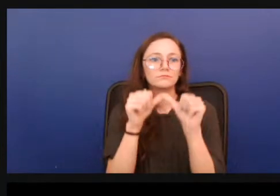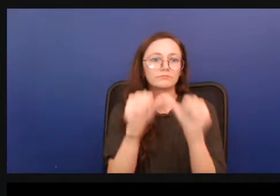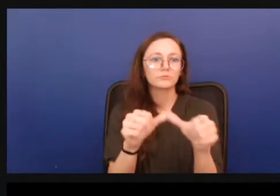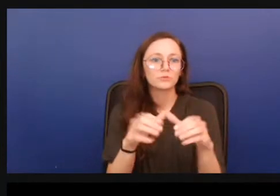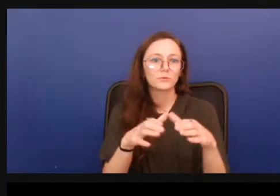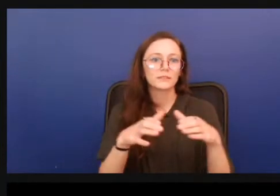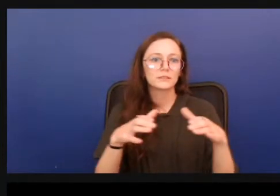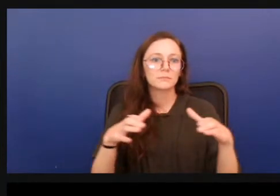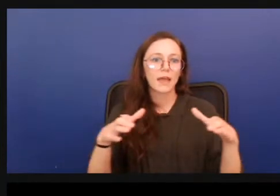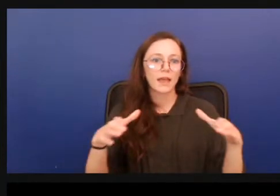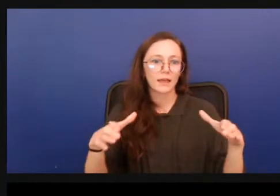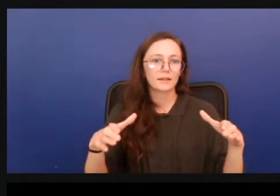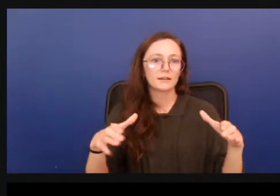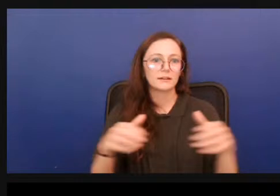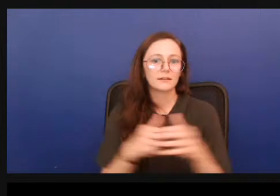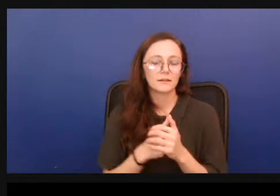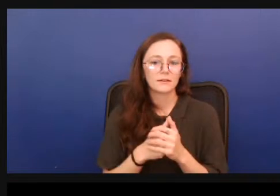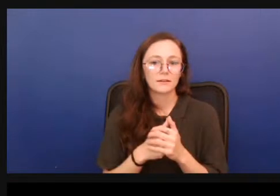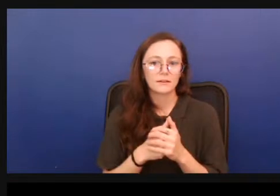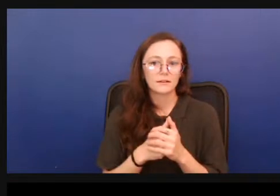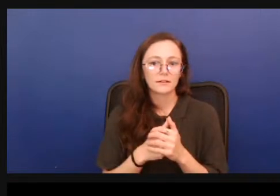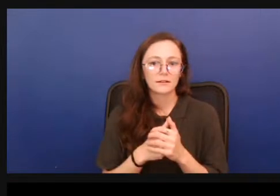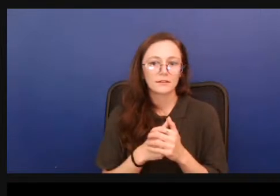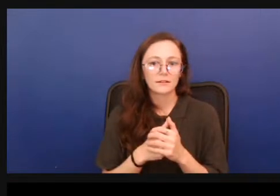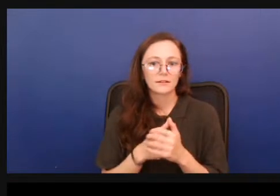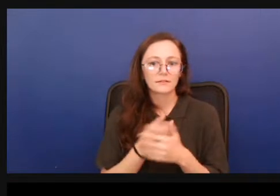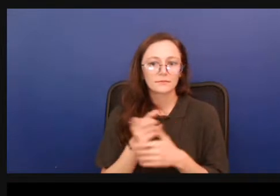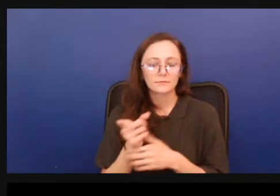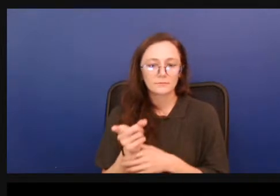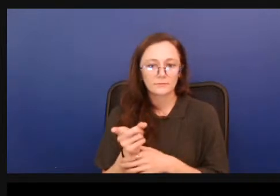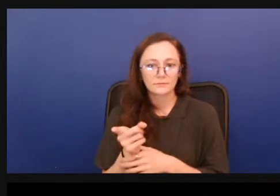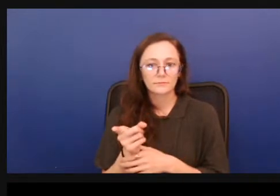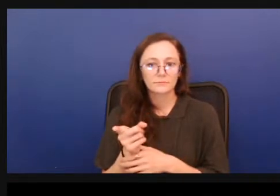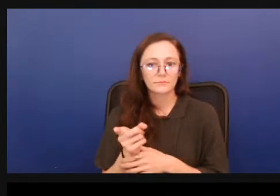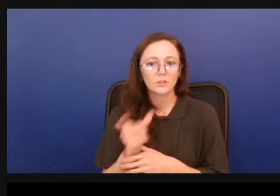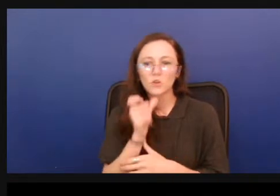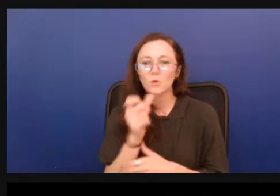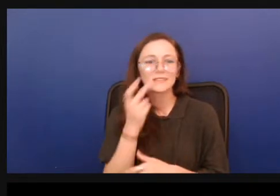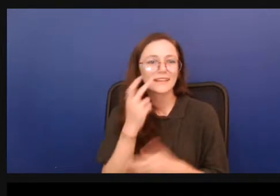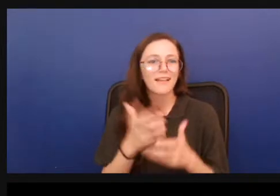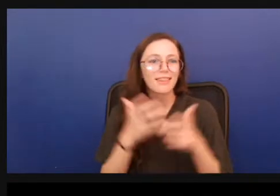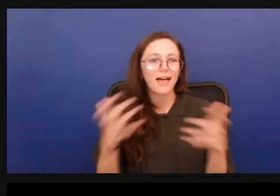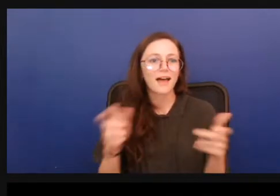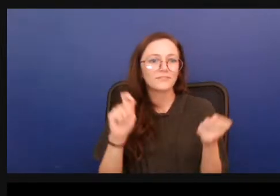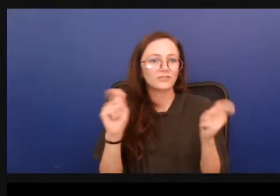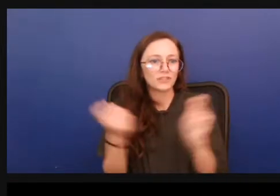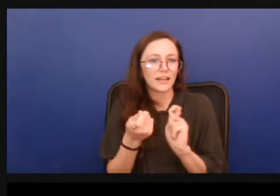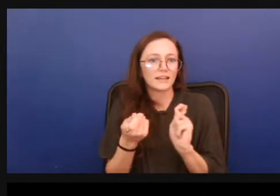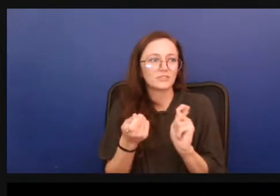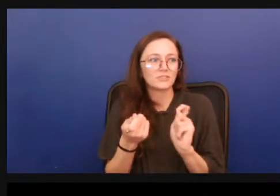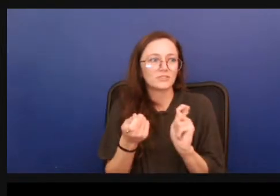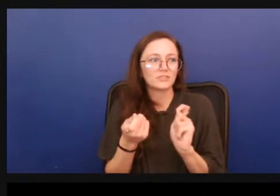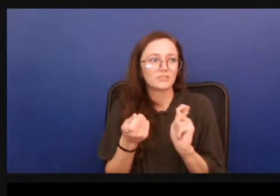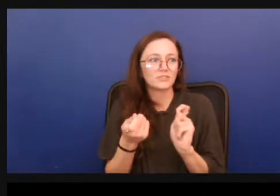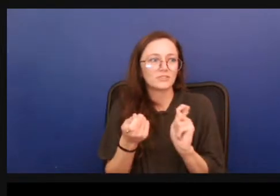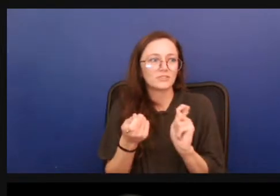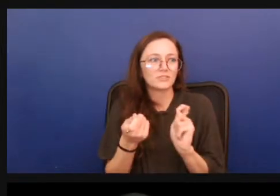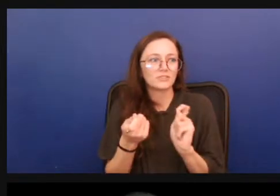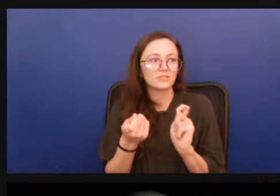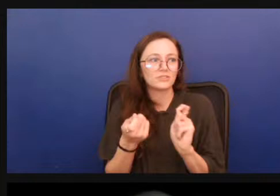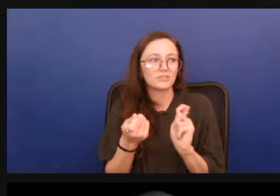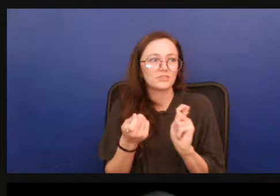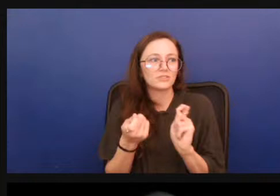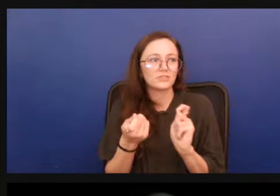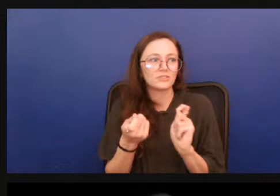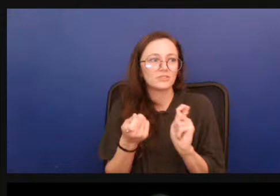lot of change. We see a little bit of variation, but not unlike variation we've seen in the past of this line. And there's nothing really significant happening there that